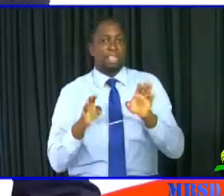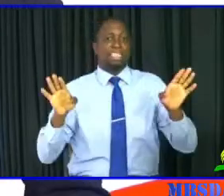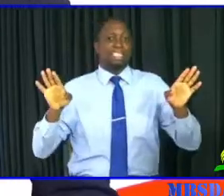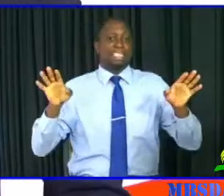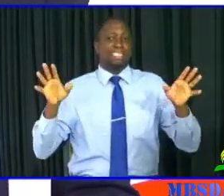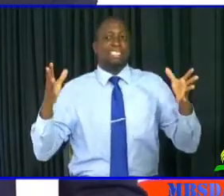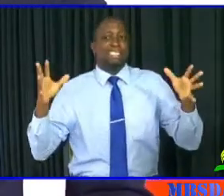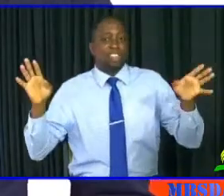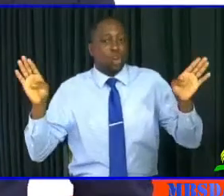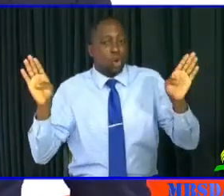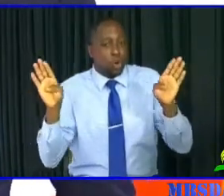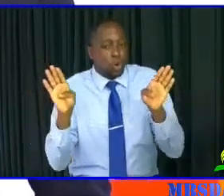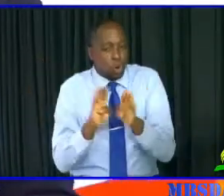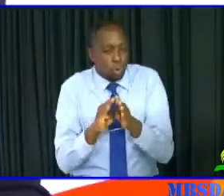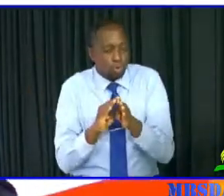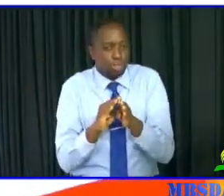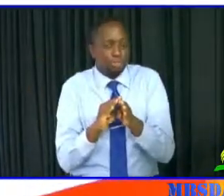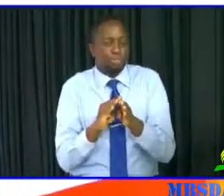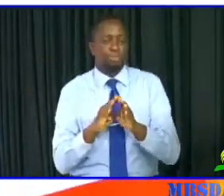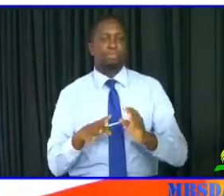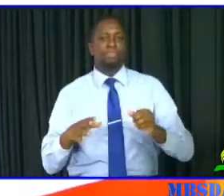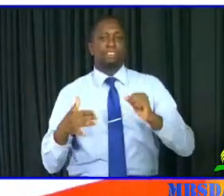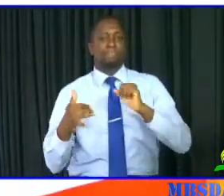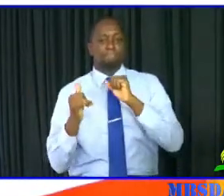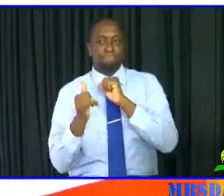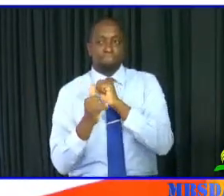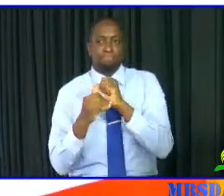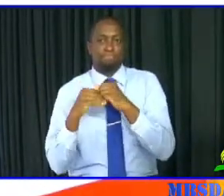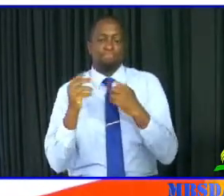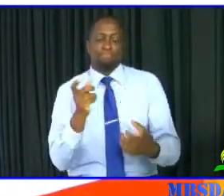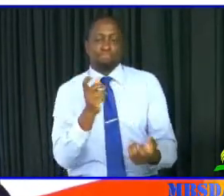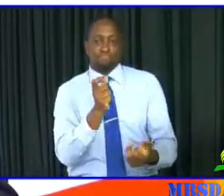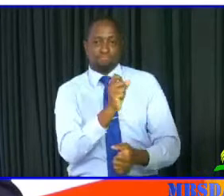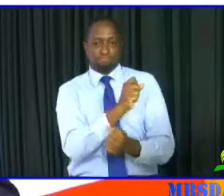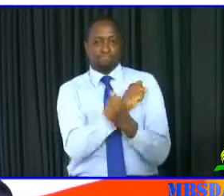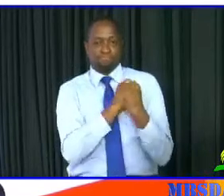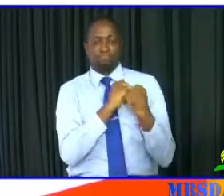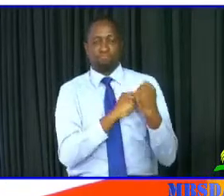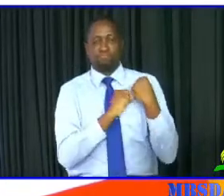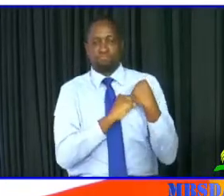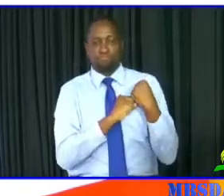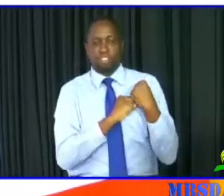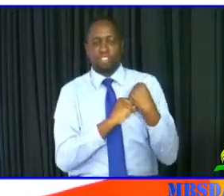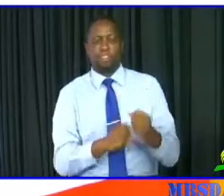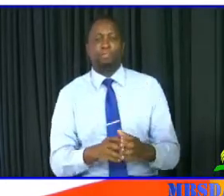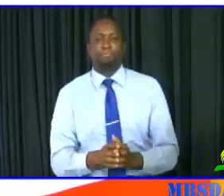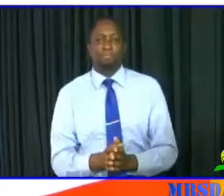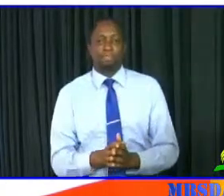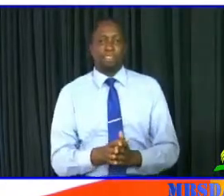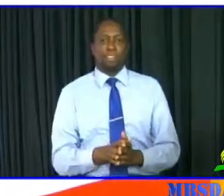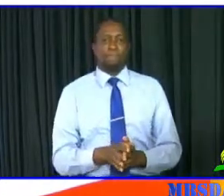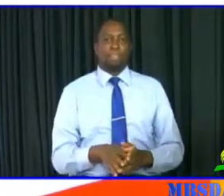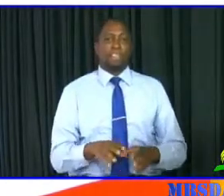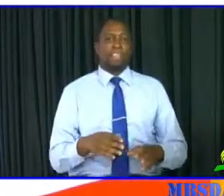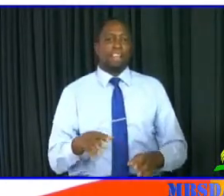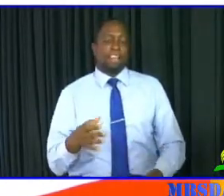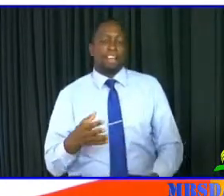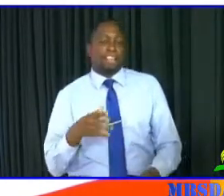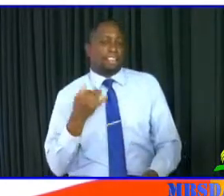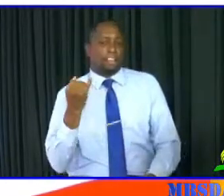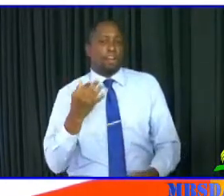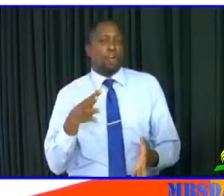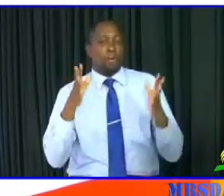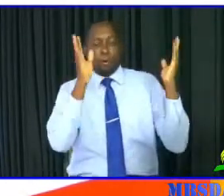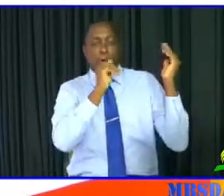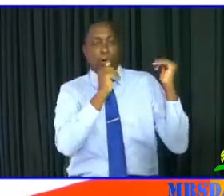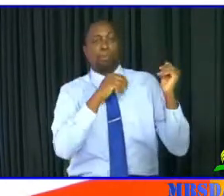and sisters, I ask you if you have your Bibles, and I believe that this evening you will get it on your screens. And I hear